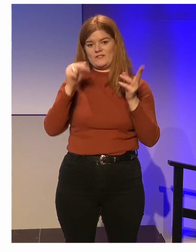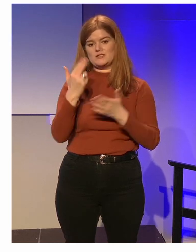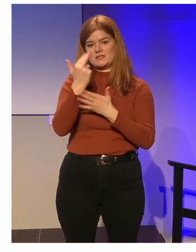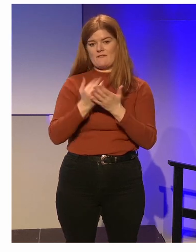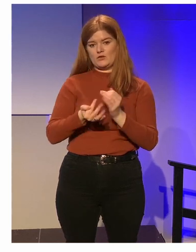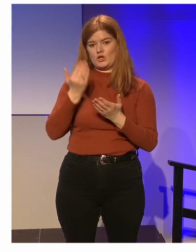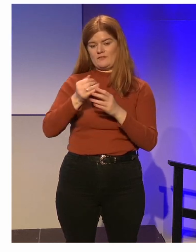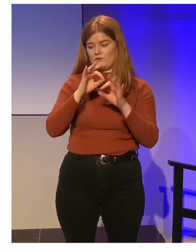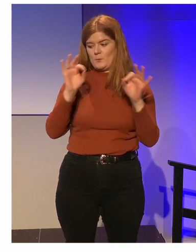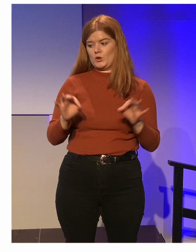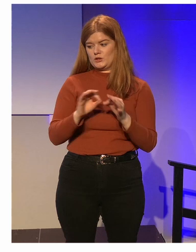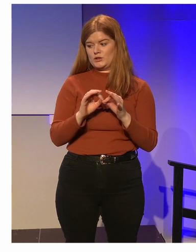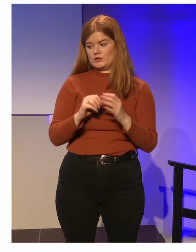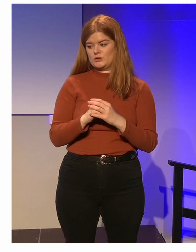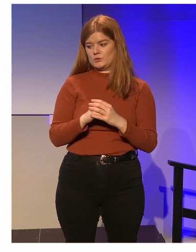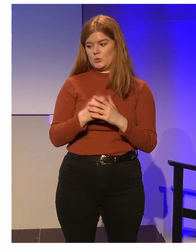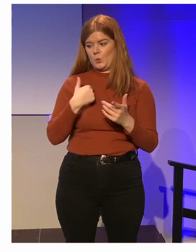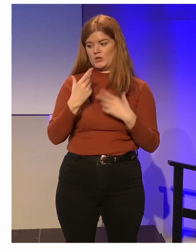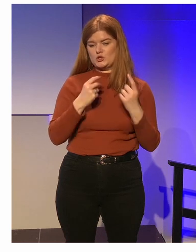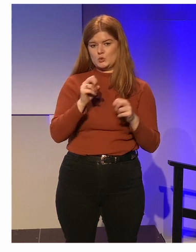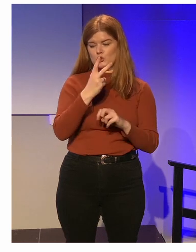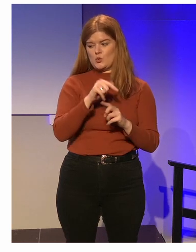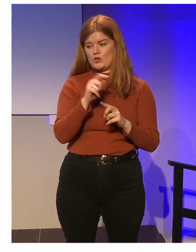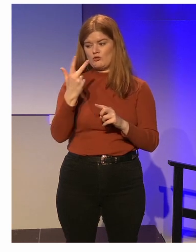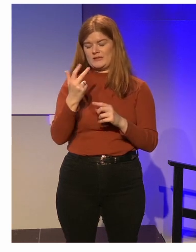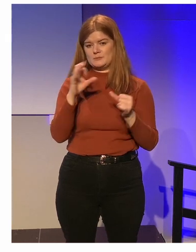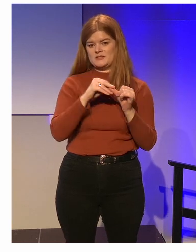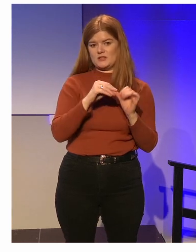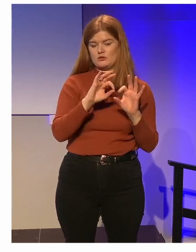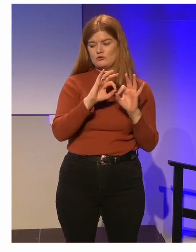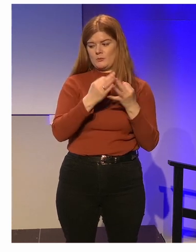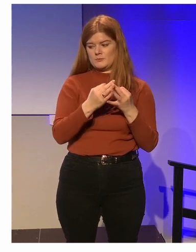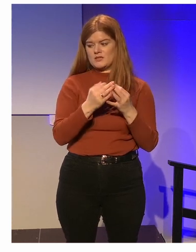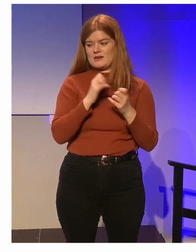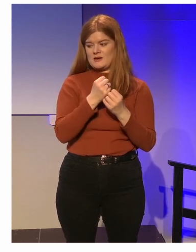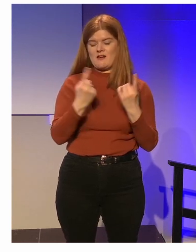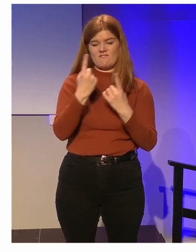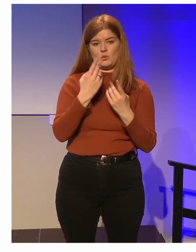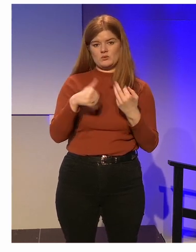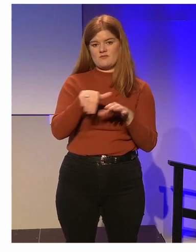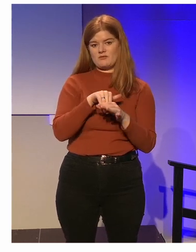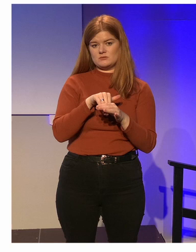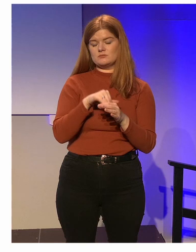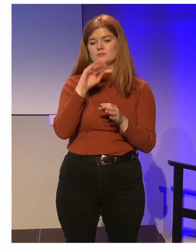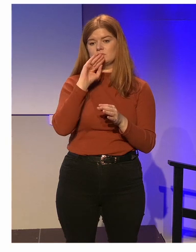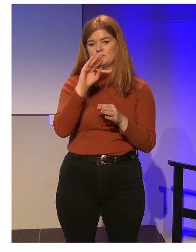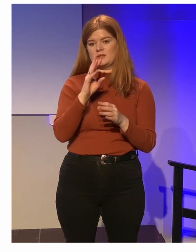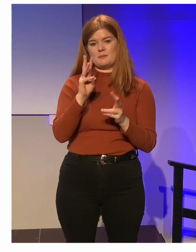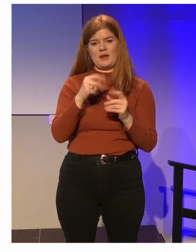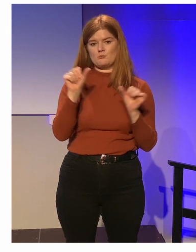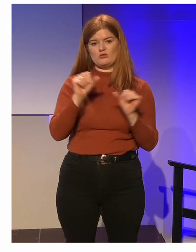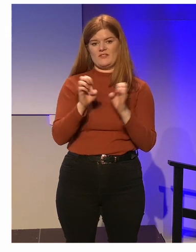Learning framework. We do 2 or 3 particular movement breaks, and everybody would participate in it. So it's like a